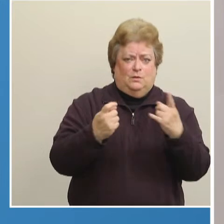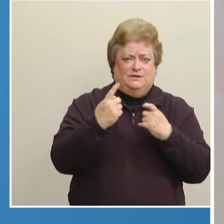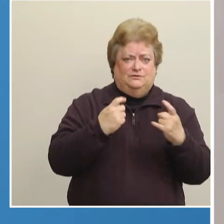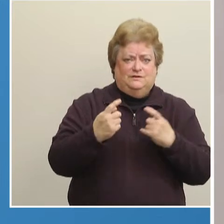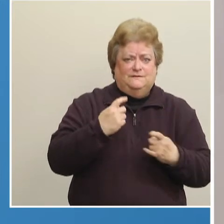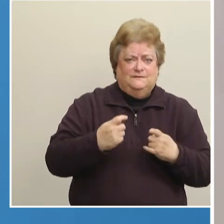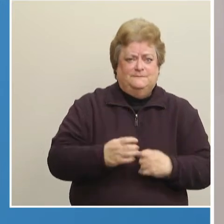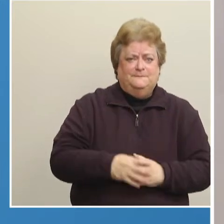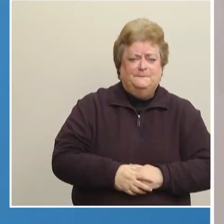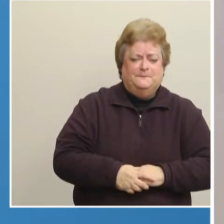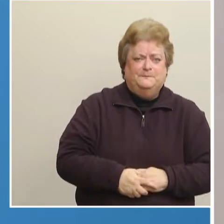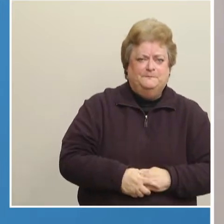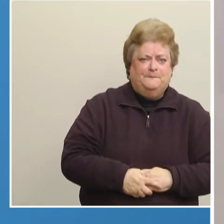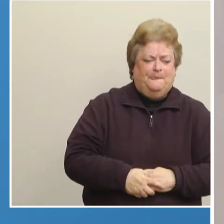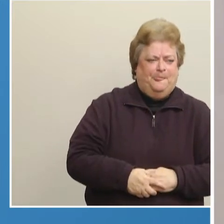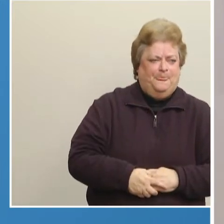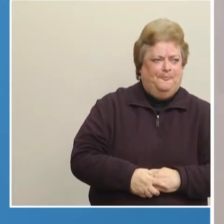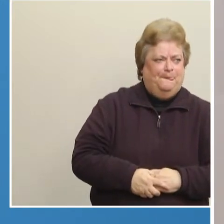media.